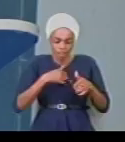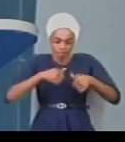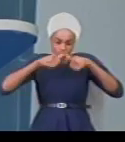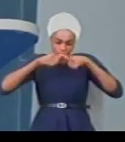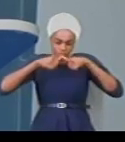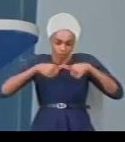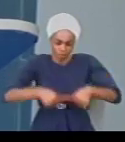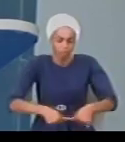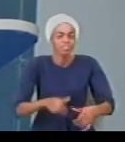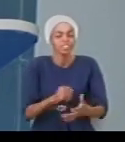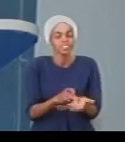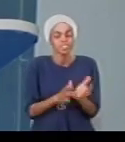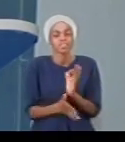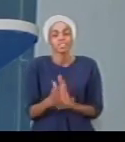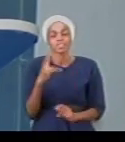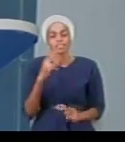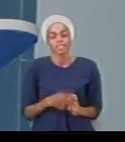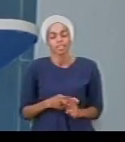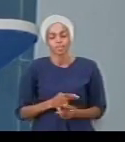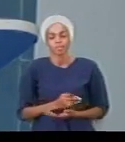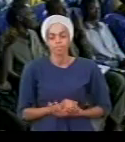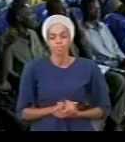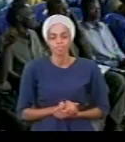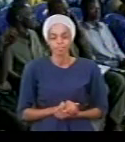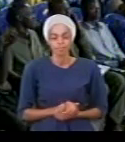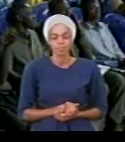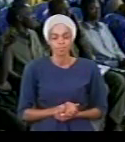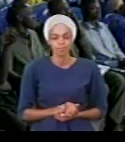I wanted a better amen from you.